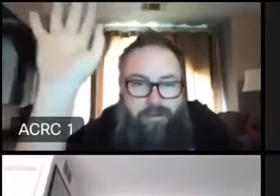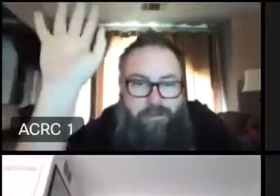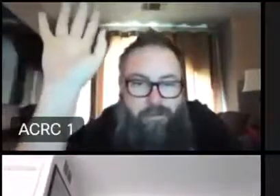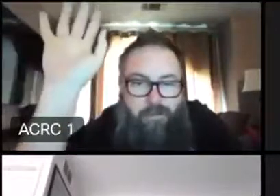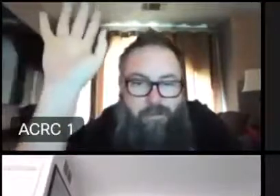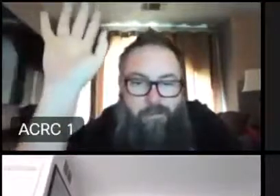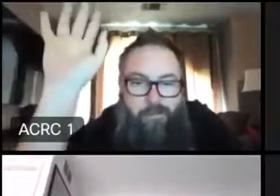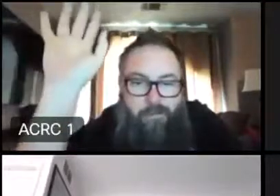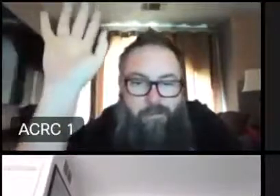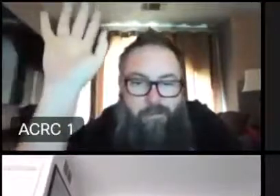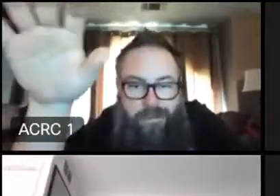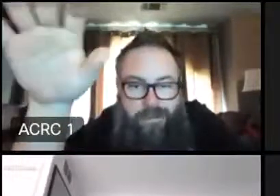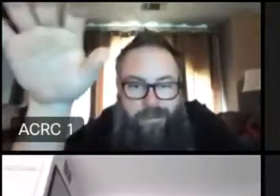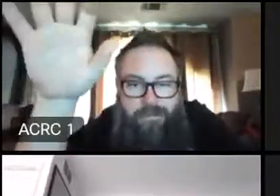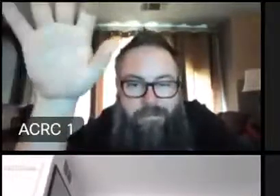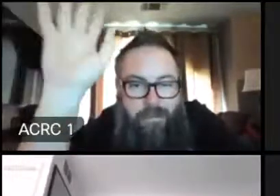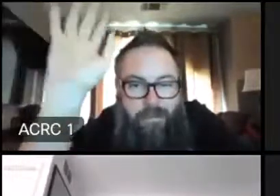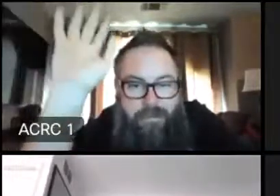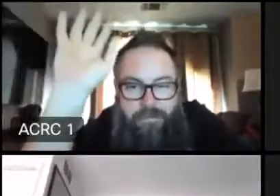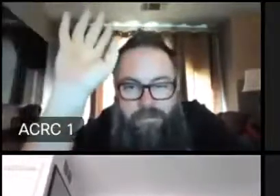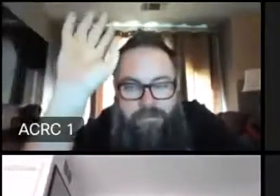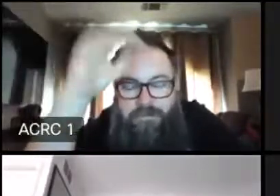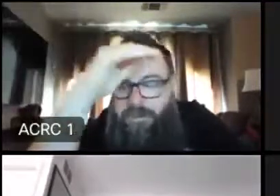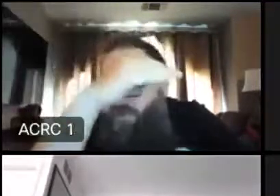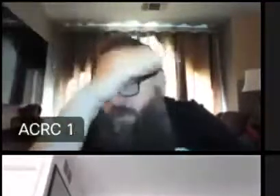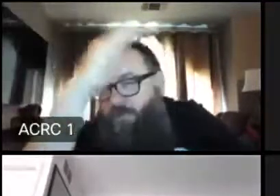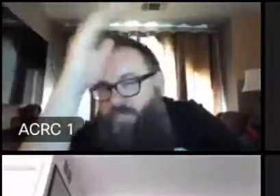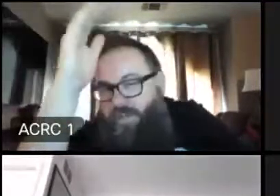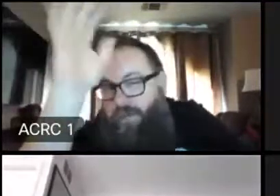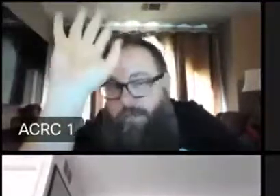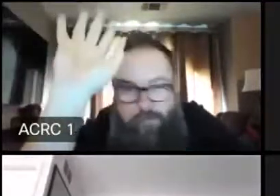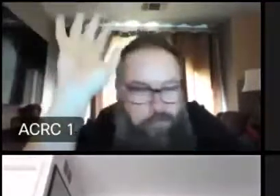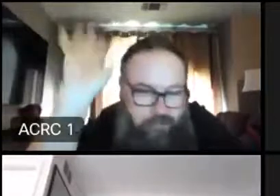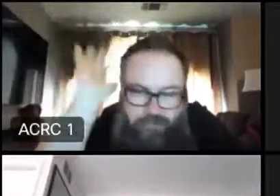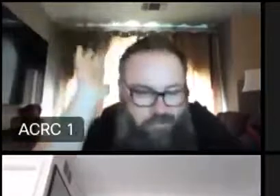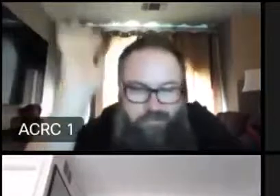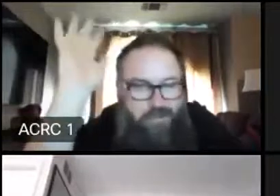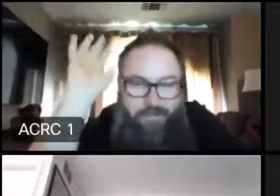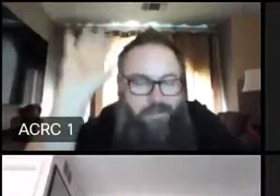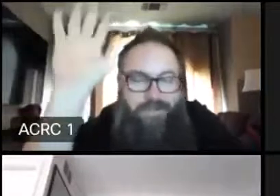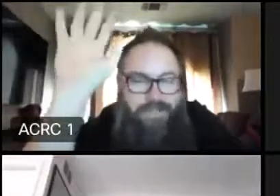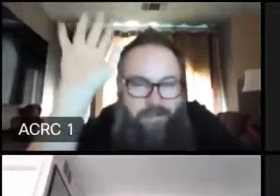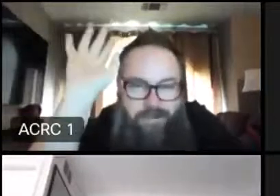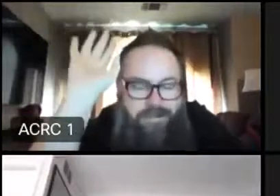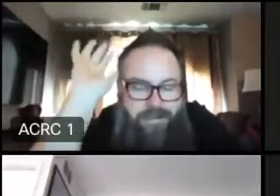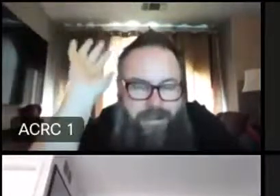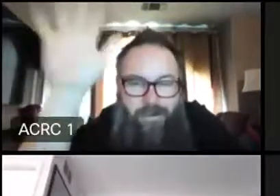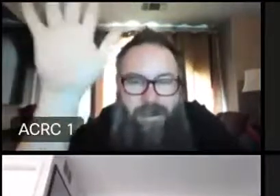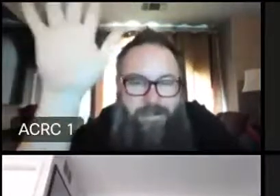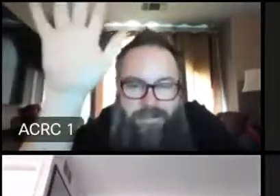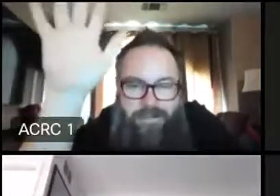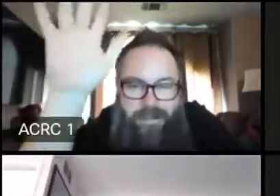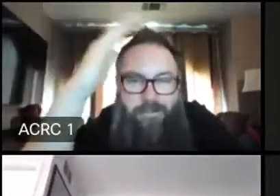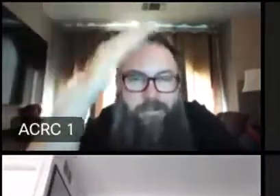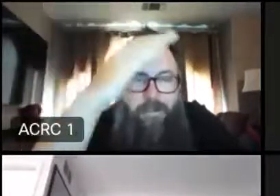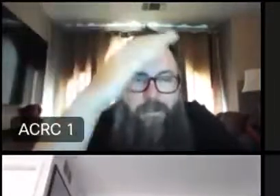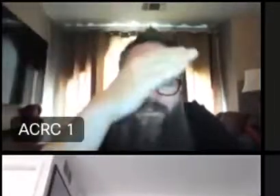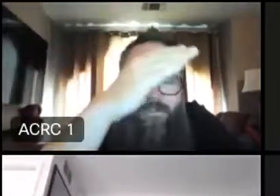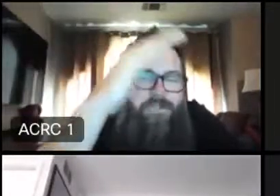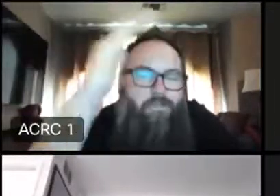No, John, we haven't. We just kind of give them a general idea of what we want to see in the addendum, but we don't actually have a template that we send